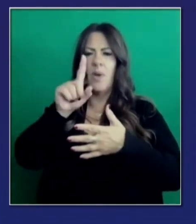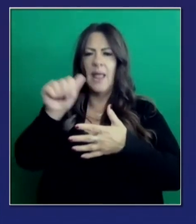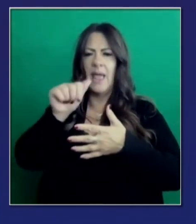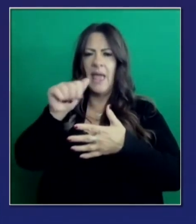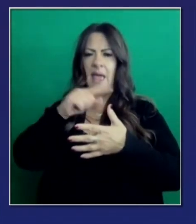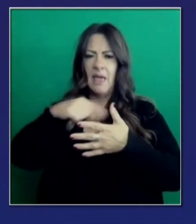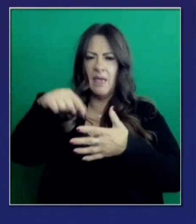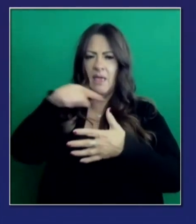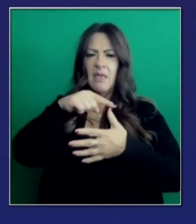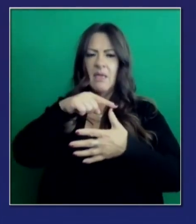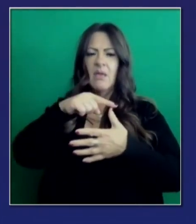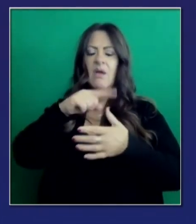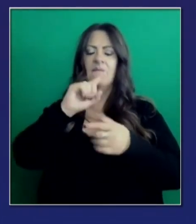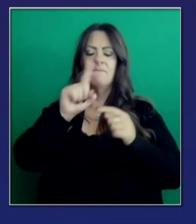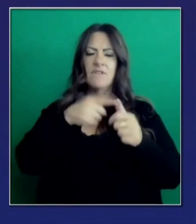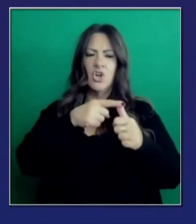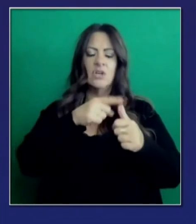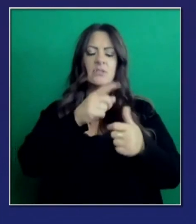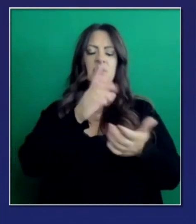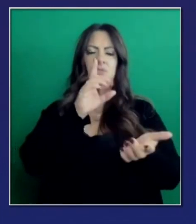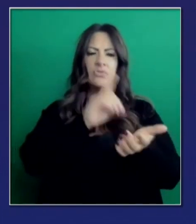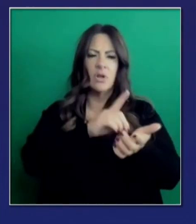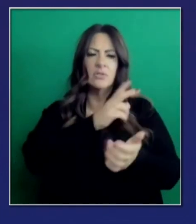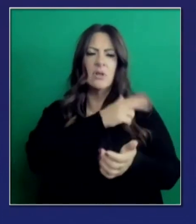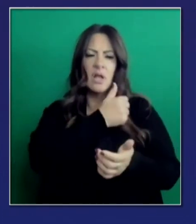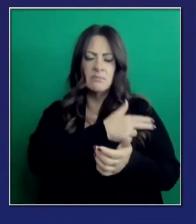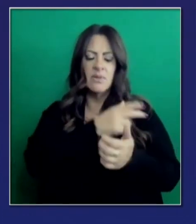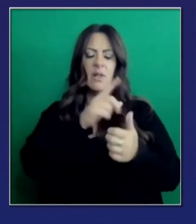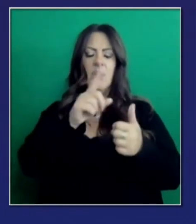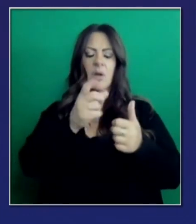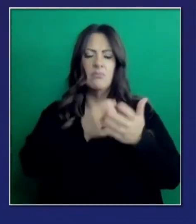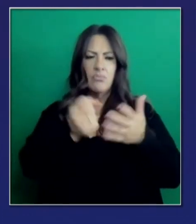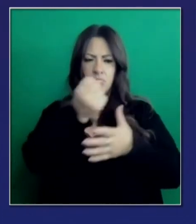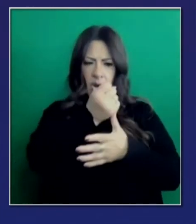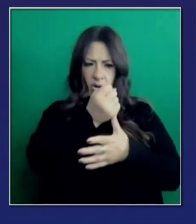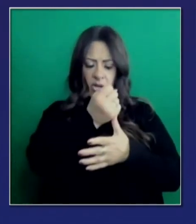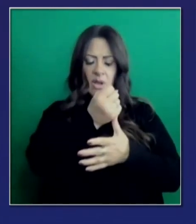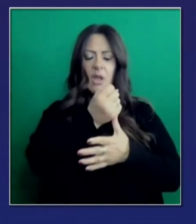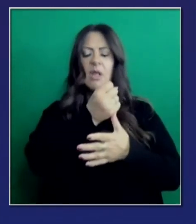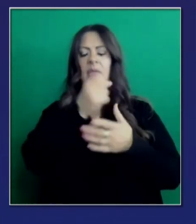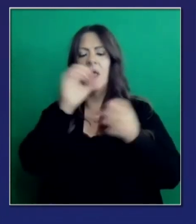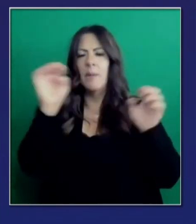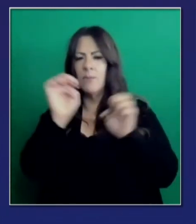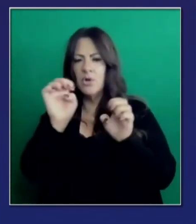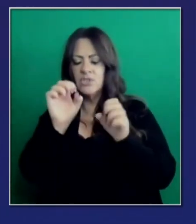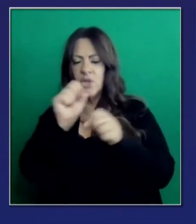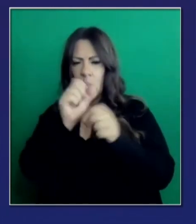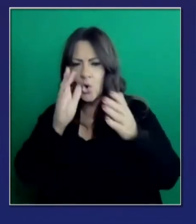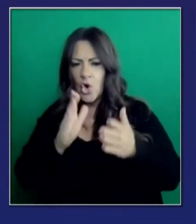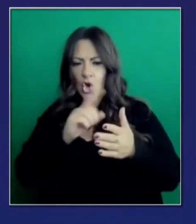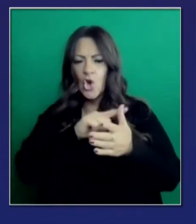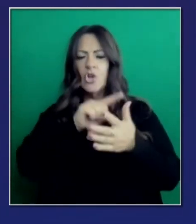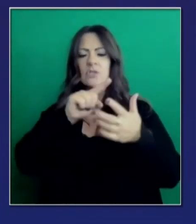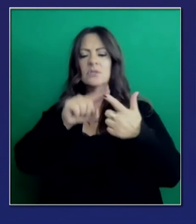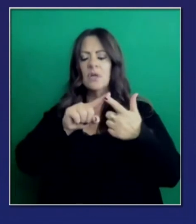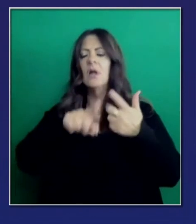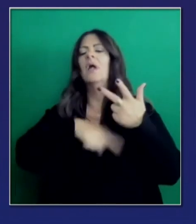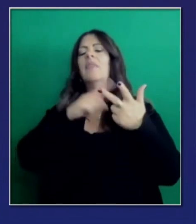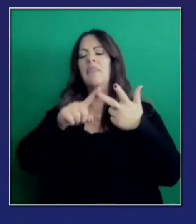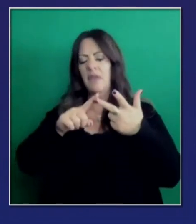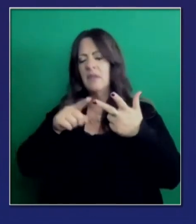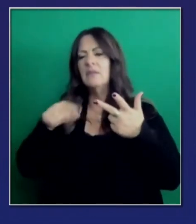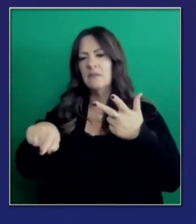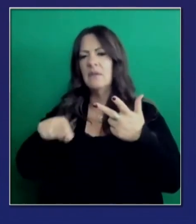prioritize first responders, continue to prioritize. There are hundreds of farm workers just today that I know are being vaccinated, as